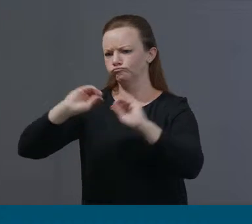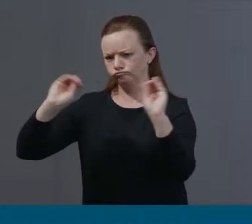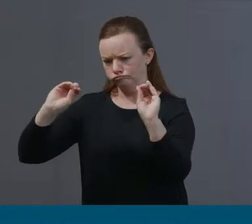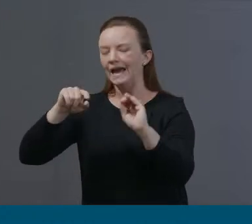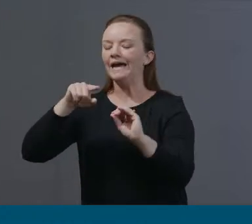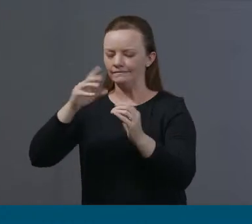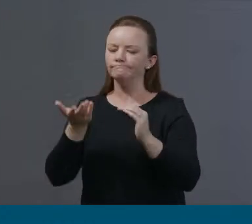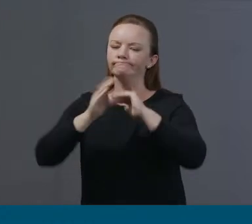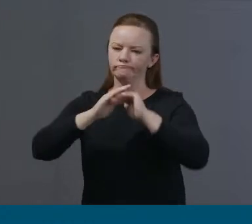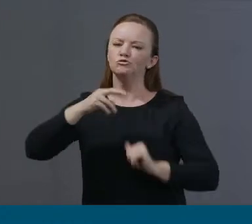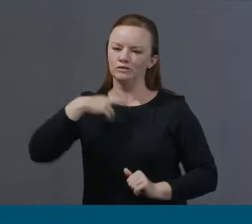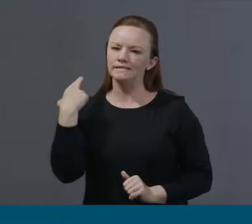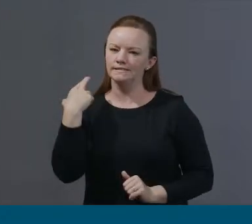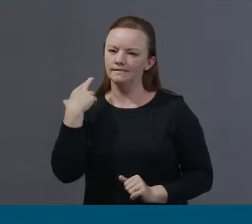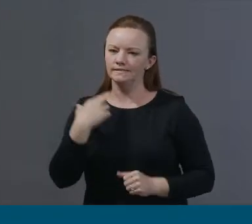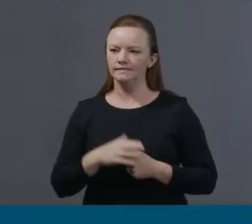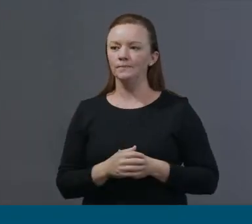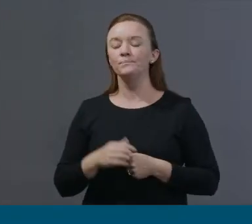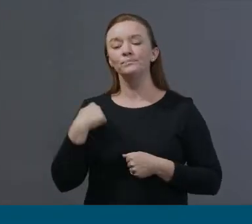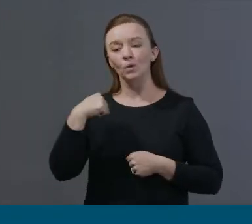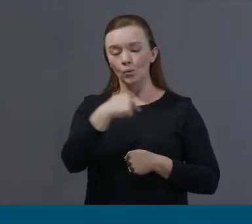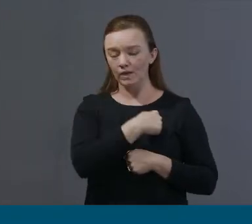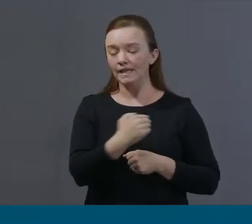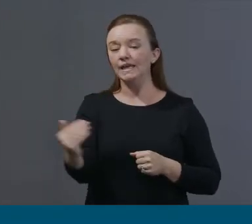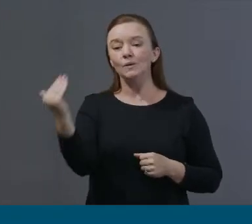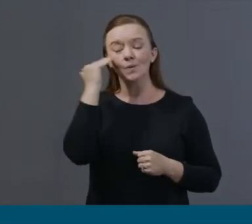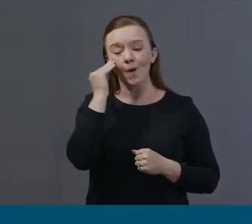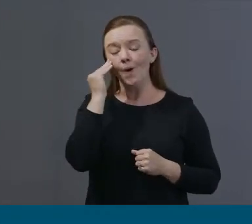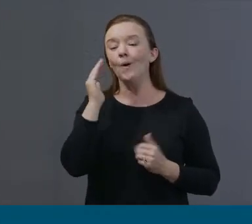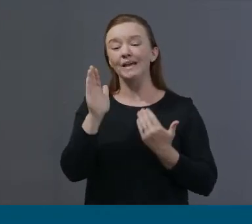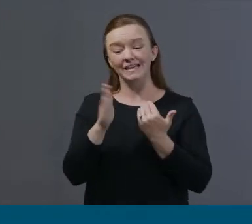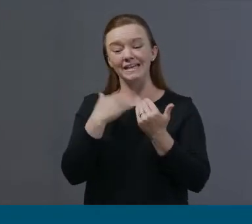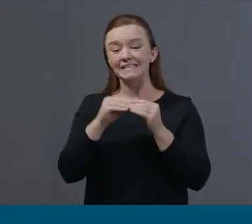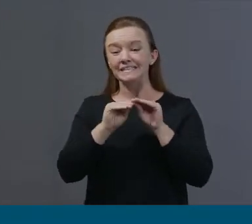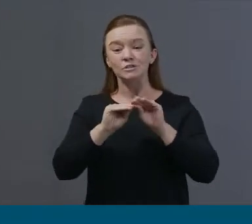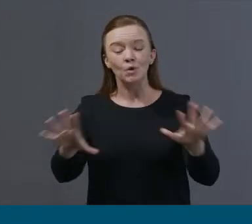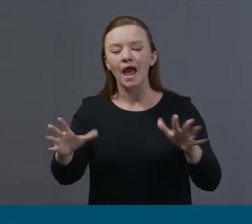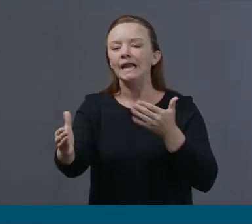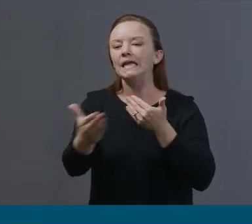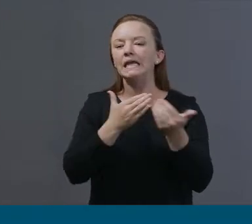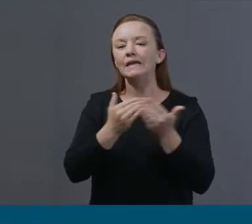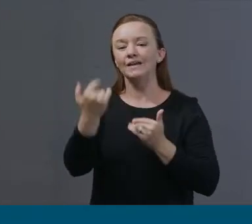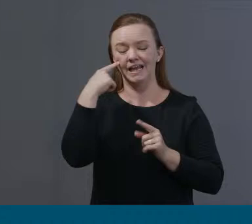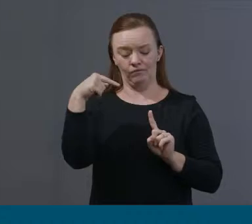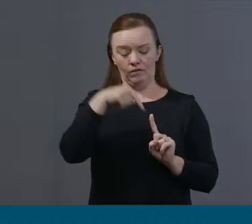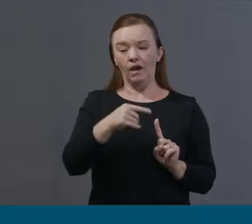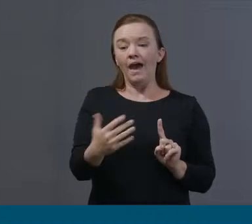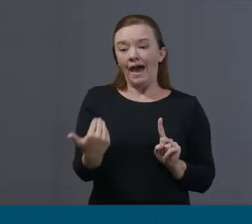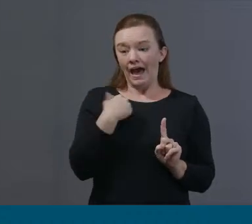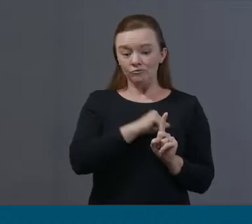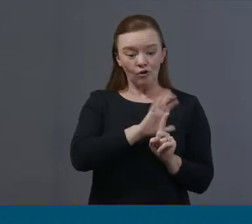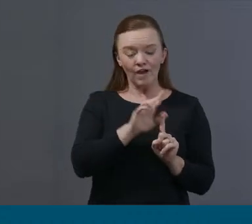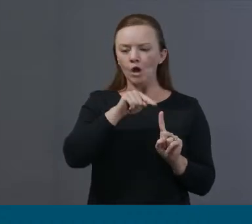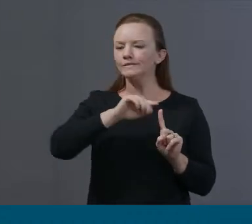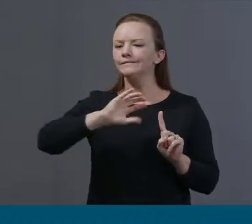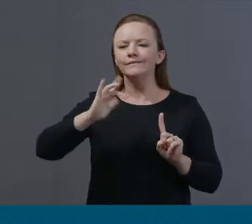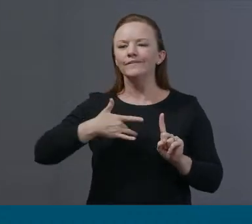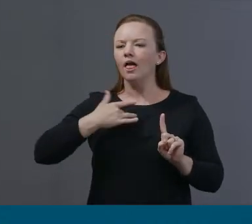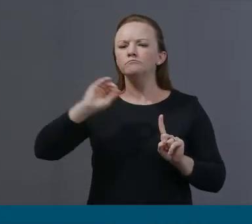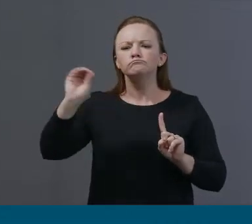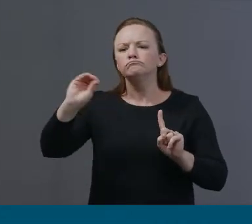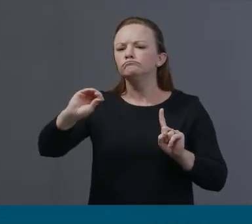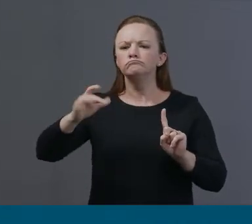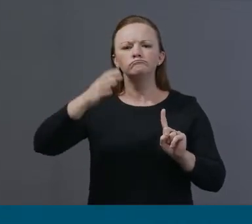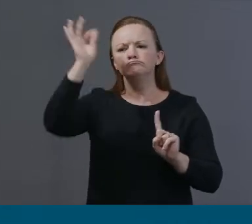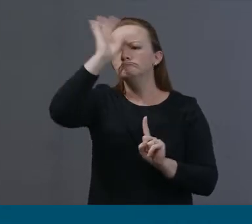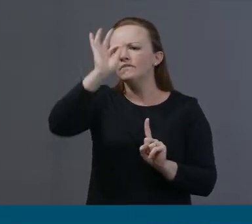that there is asymptomatic spread, so people may not look sick, they may not feel sick, and so that's why it's so important that everyone wear a